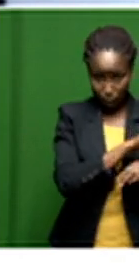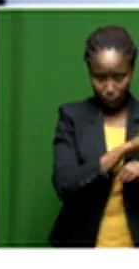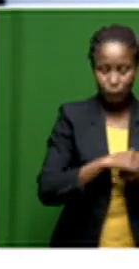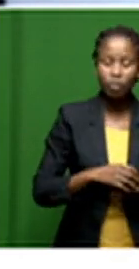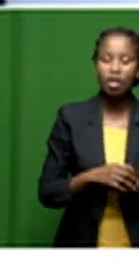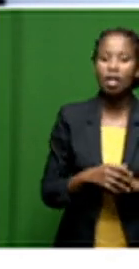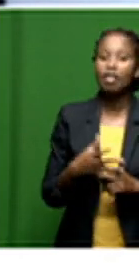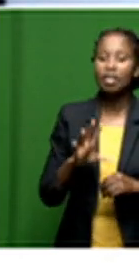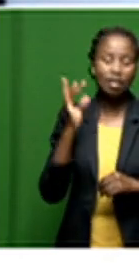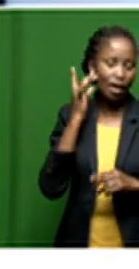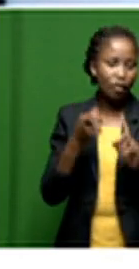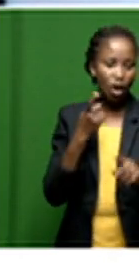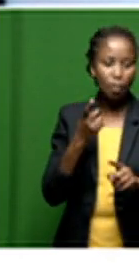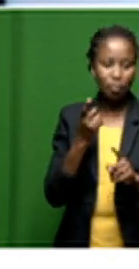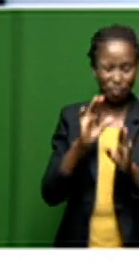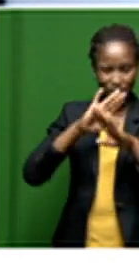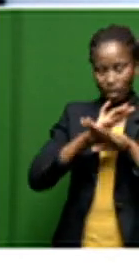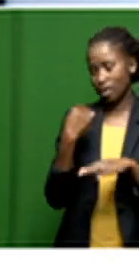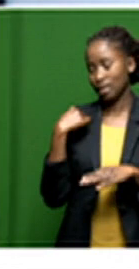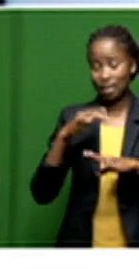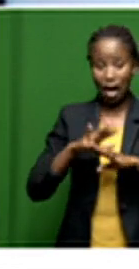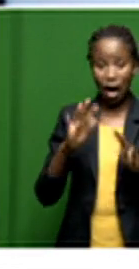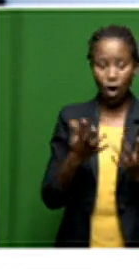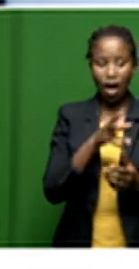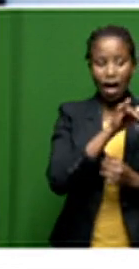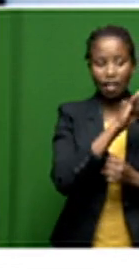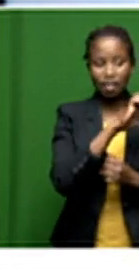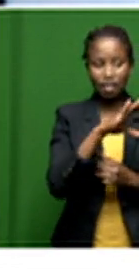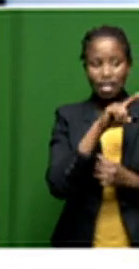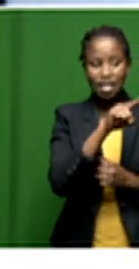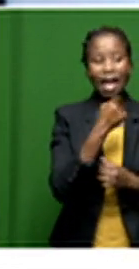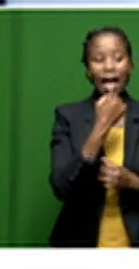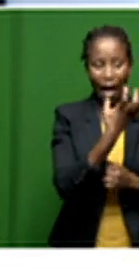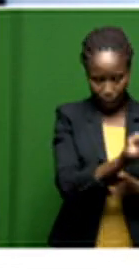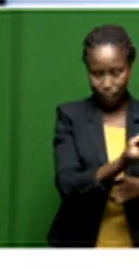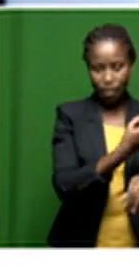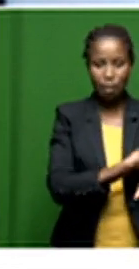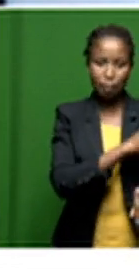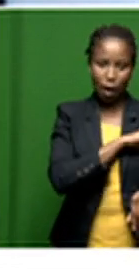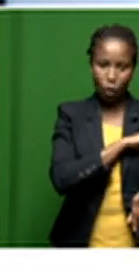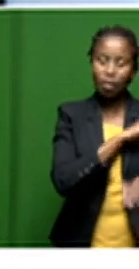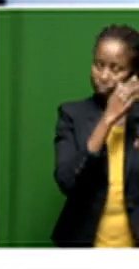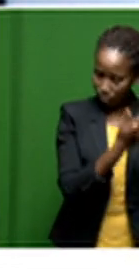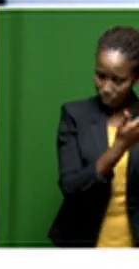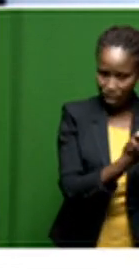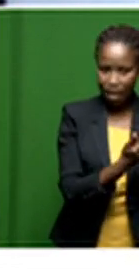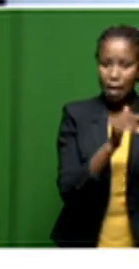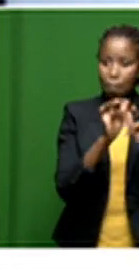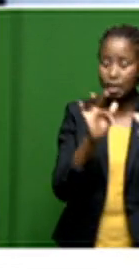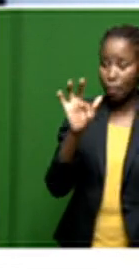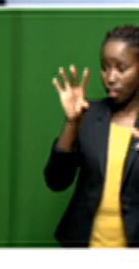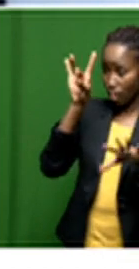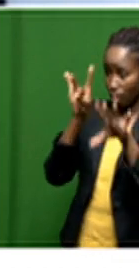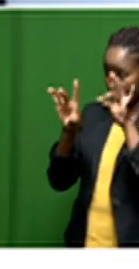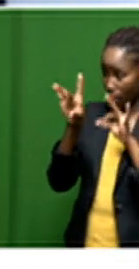at midnight last night, the IEC is within its power and authority to change the candidate registration